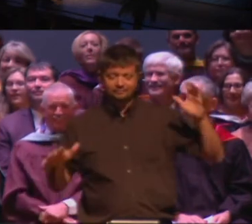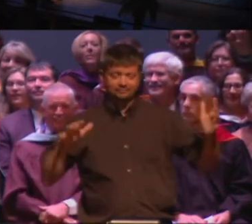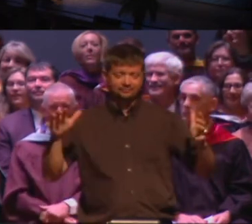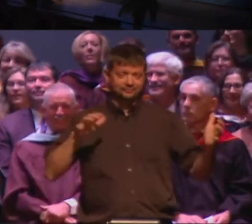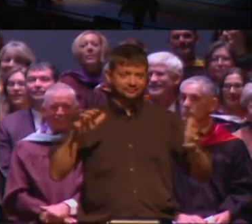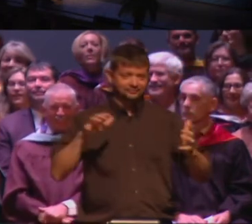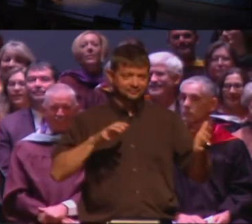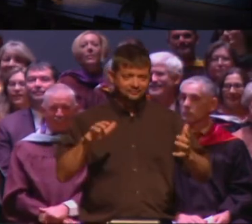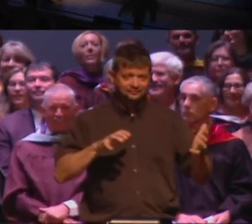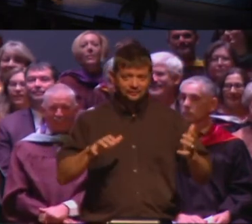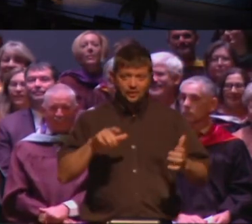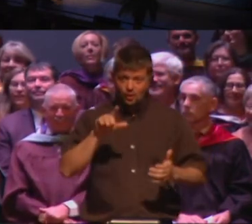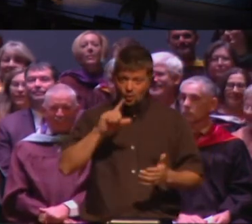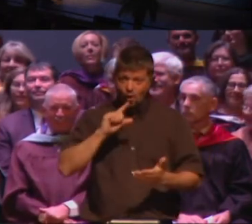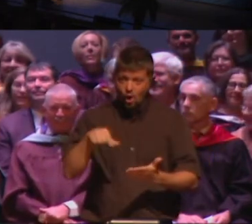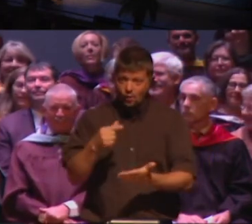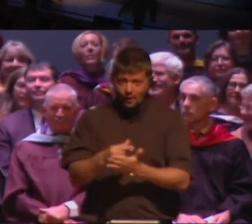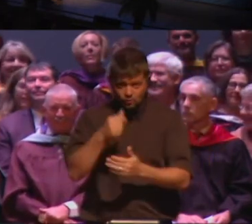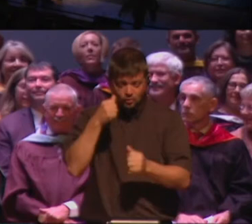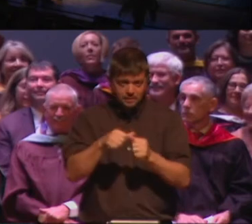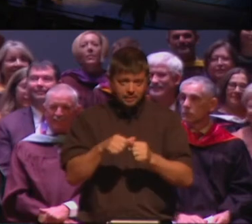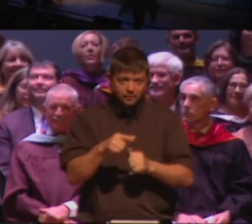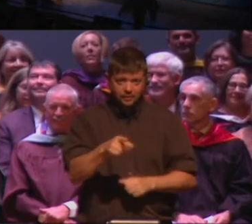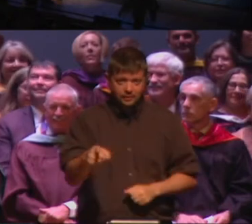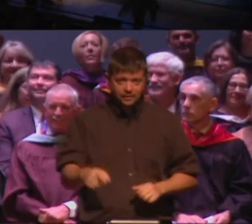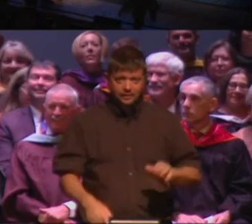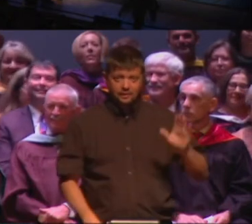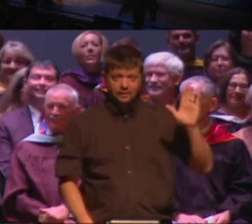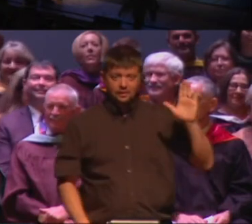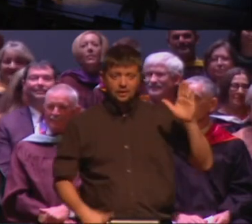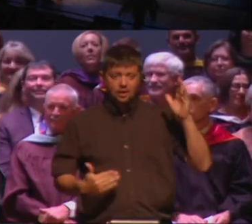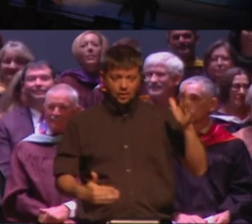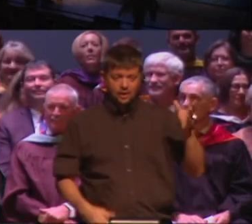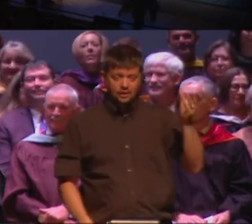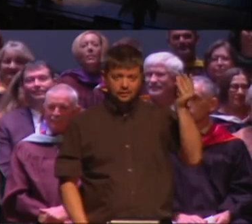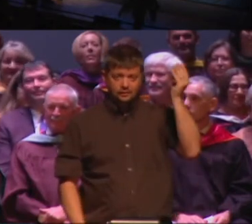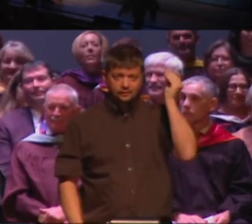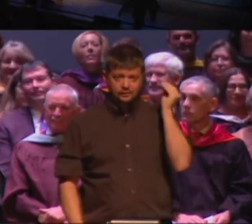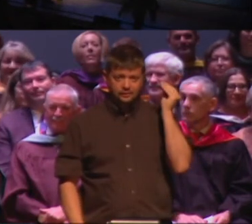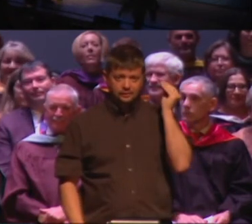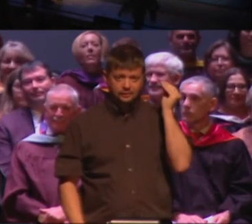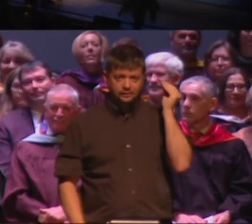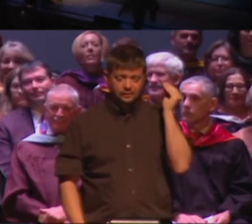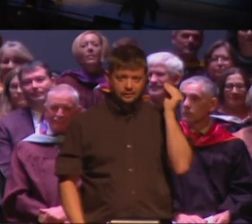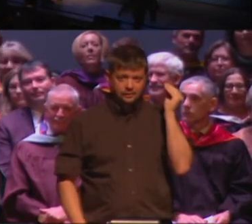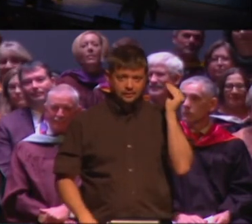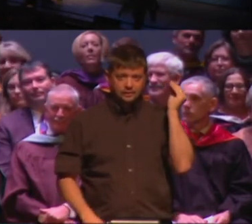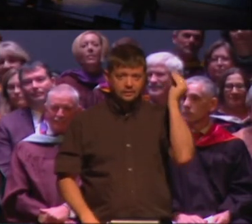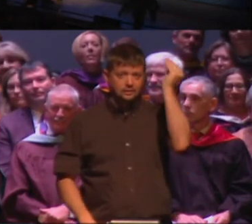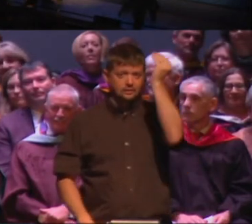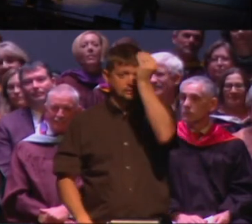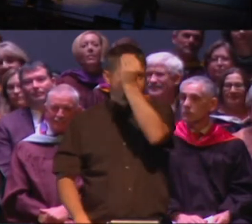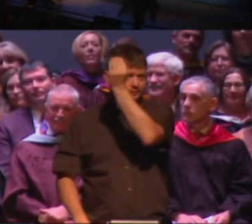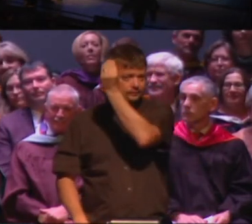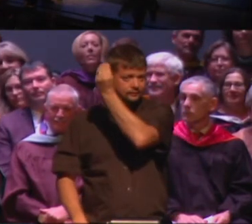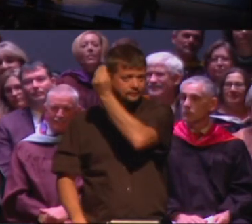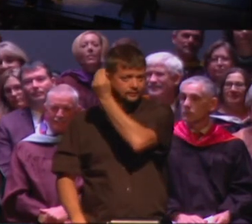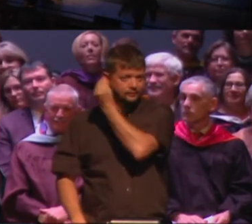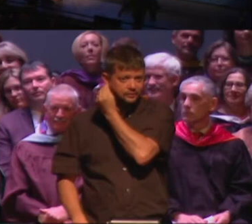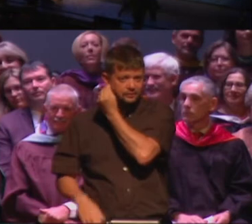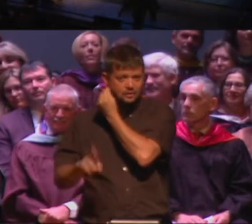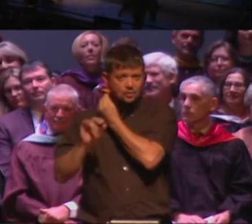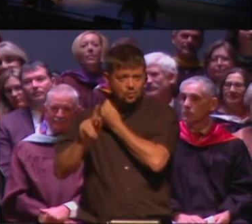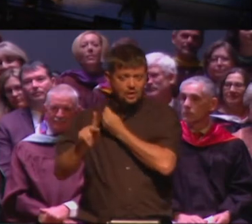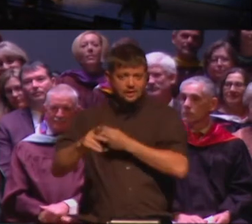Y'all are graduates now, remember? Now grasp the end of the tassel and move it to the left, signifying your acceptance into the ranks of